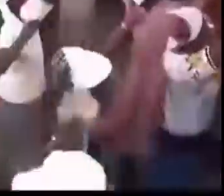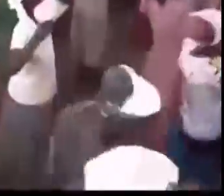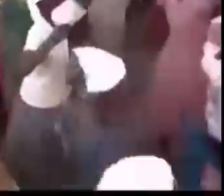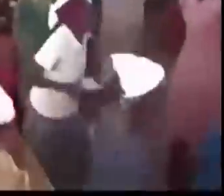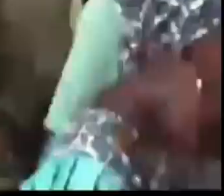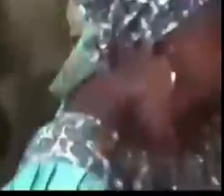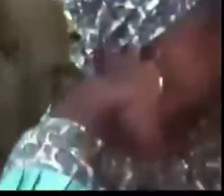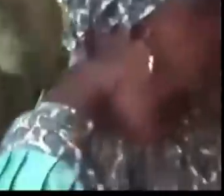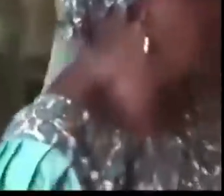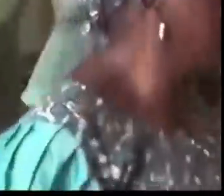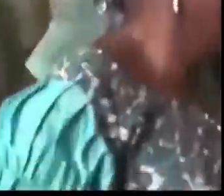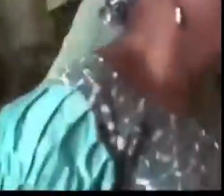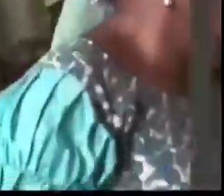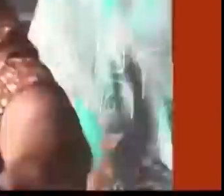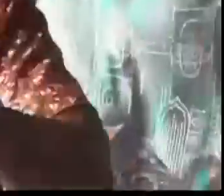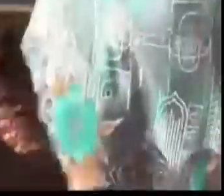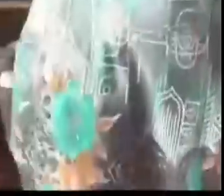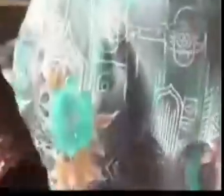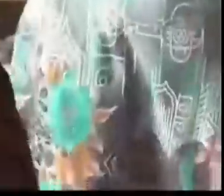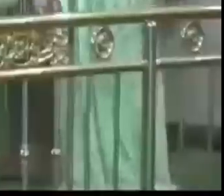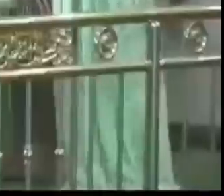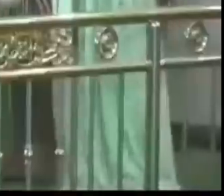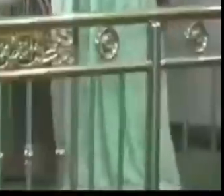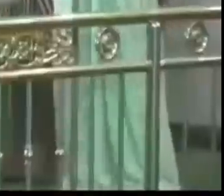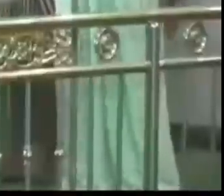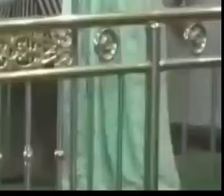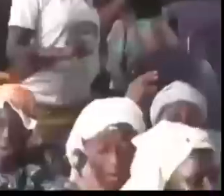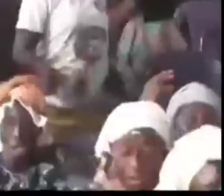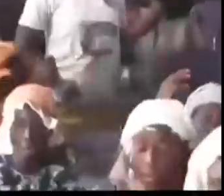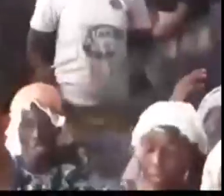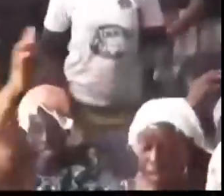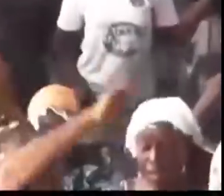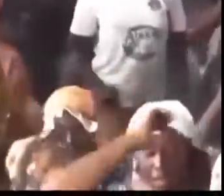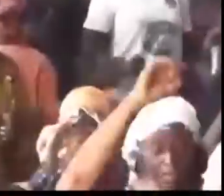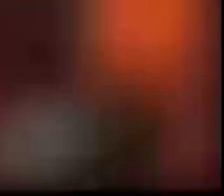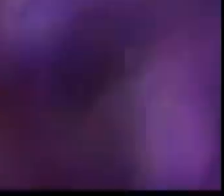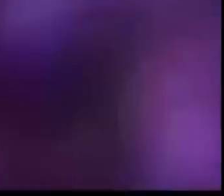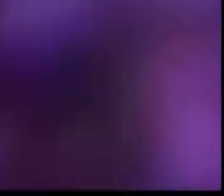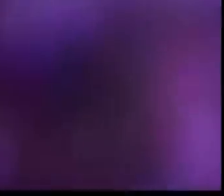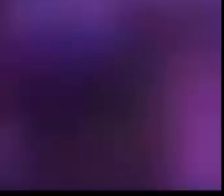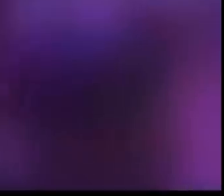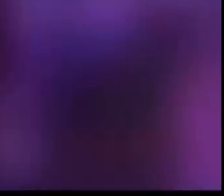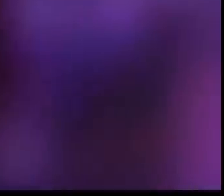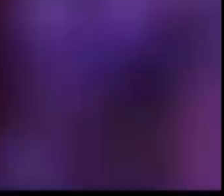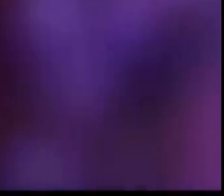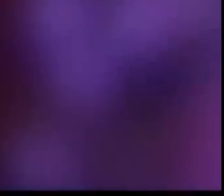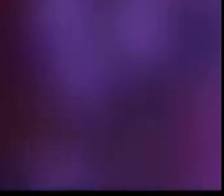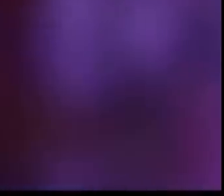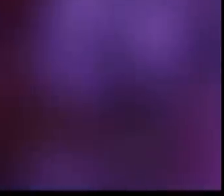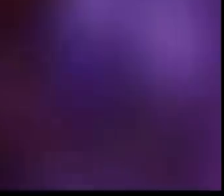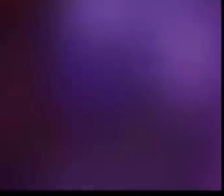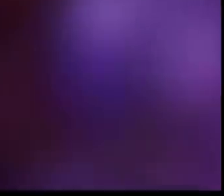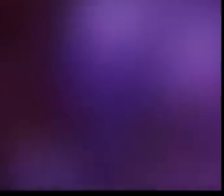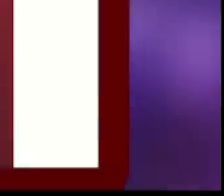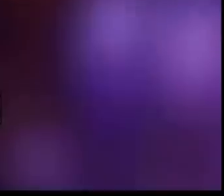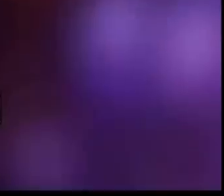beats Bani Tomashe. Ninuini, Lujukoju, Iwanama Bo, Jajo Bongo, Pasuke, Lua Muluri and B. Oh, Labe, Abessa, Akoni